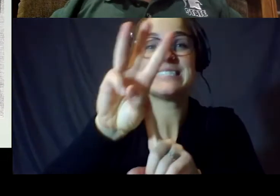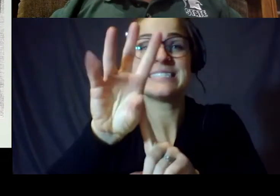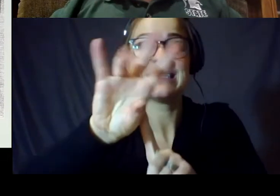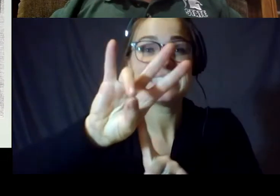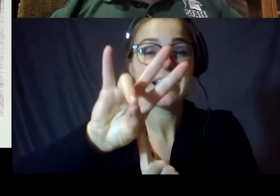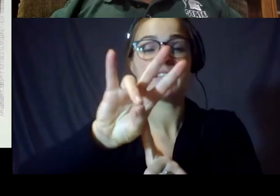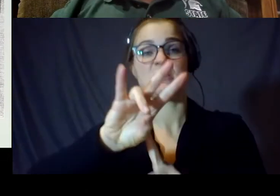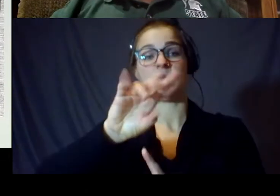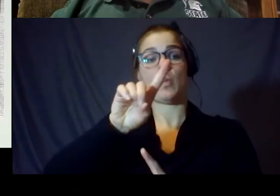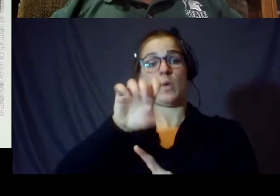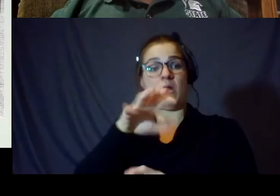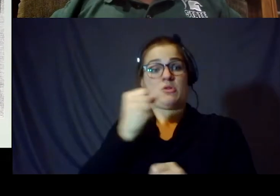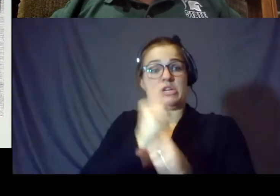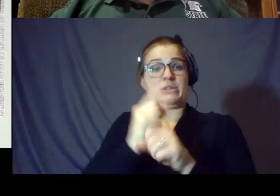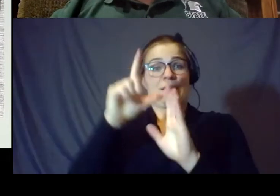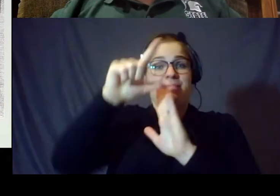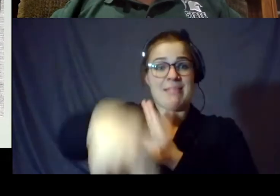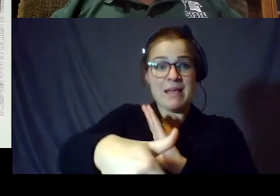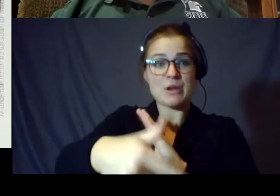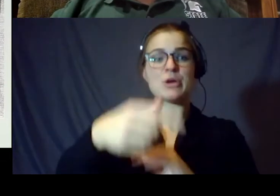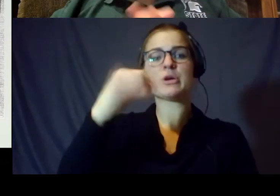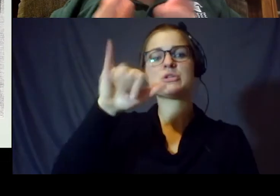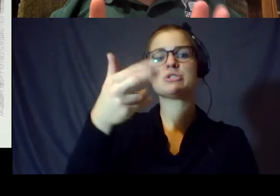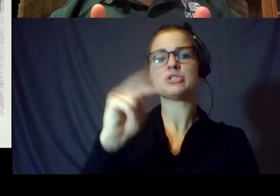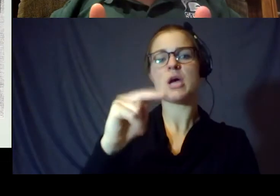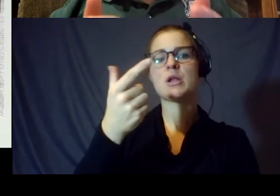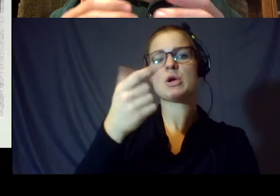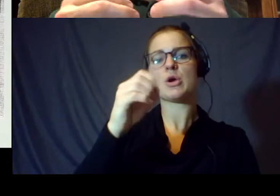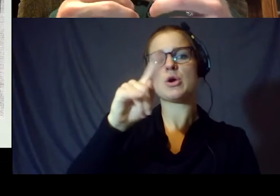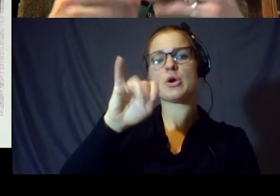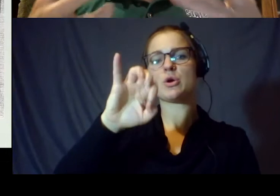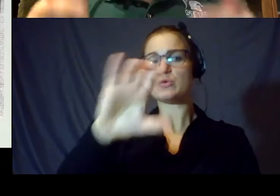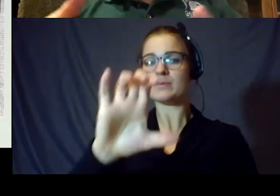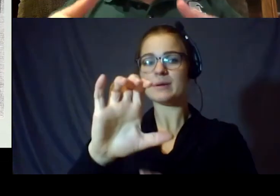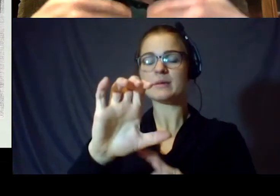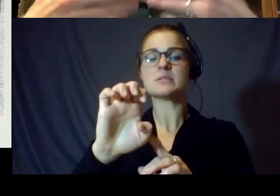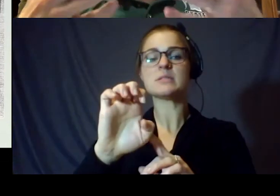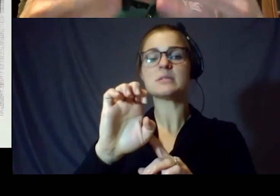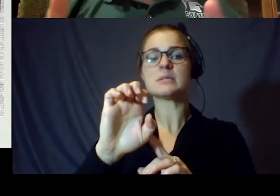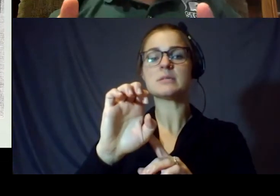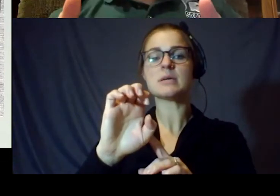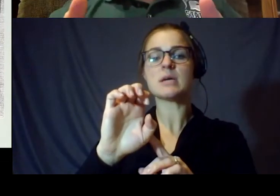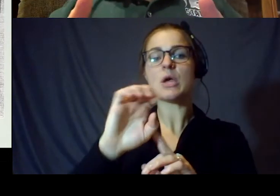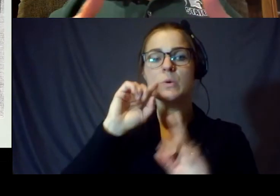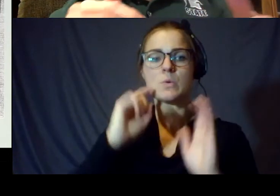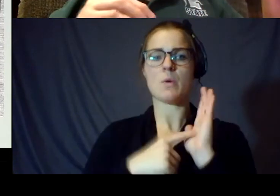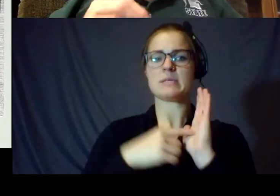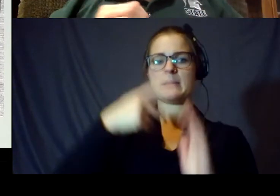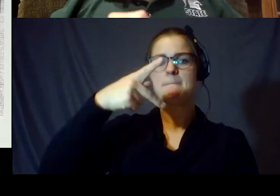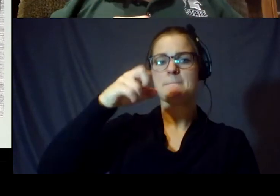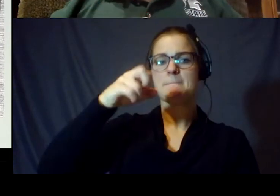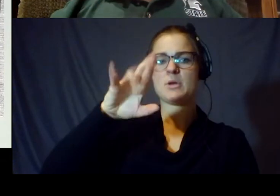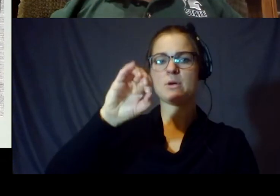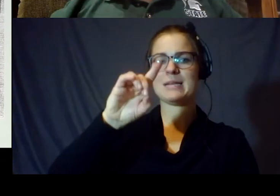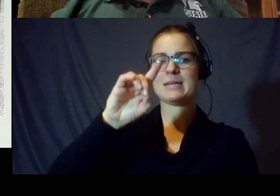John Goodricke discovered the periodicity of algol. Periodicity, it has a period, it repeats. The